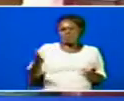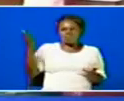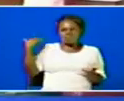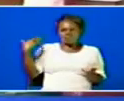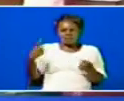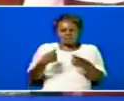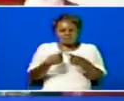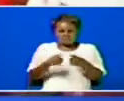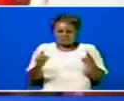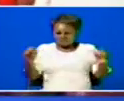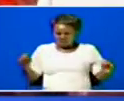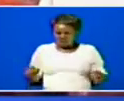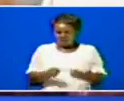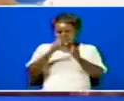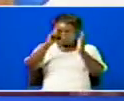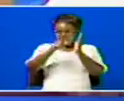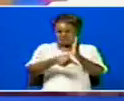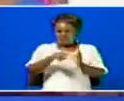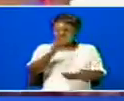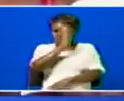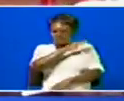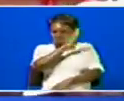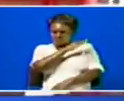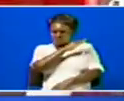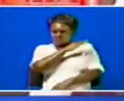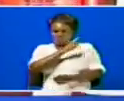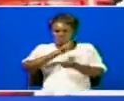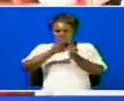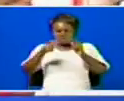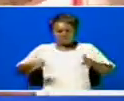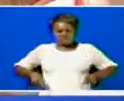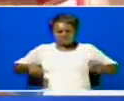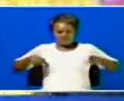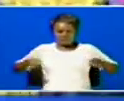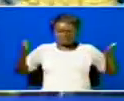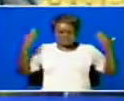But the events which unfolded later in the afternoon has changed her life forever.